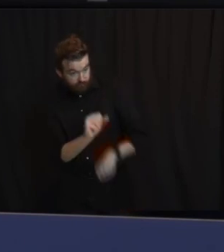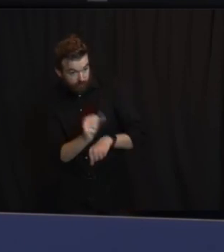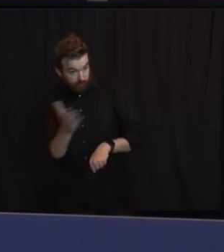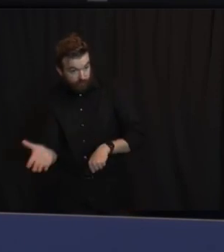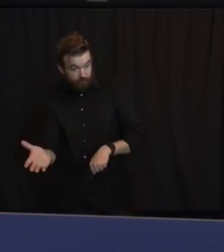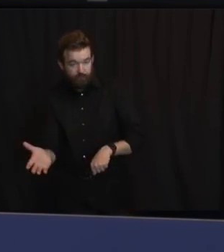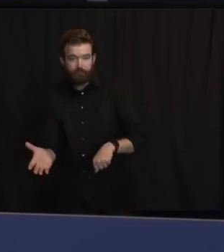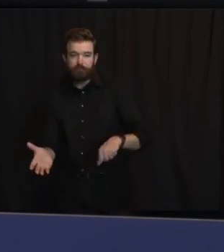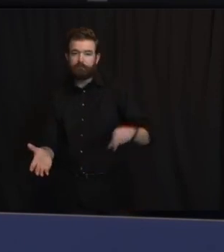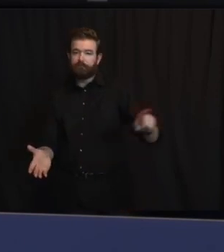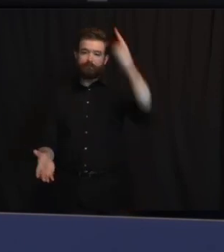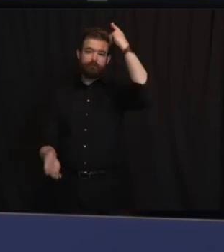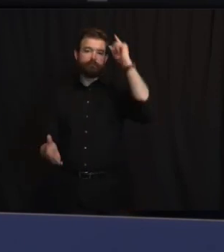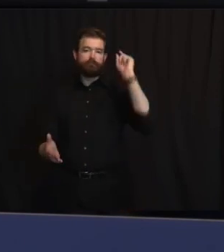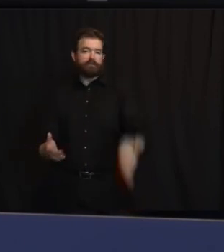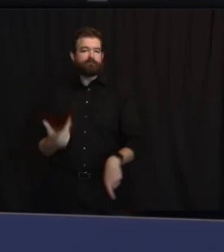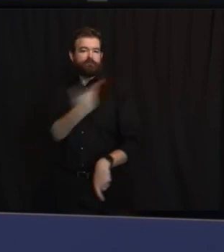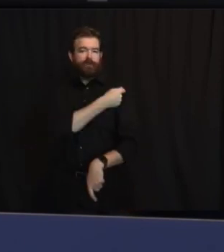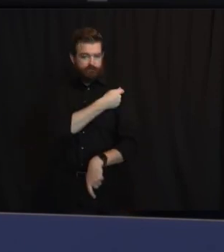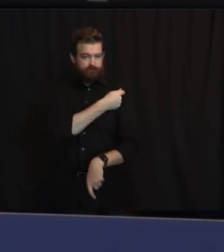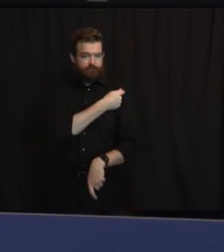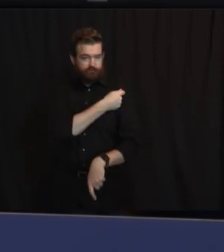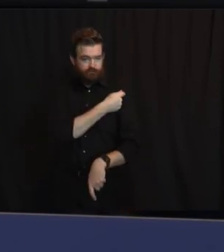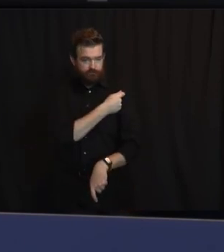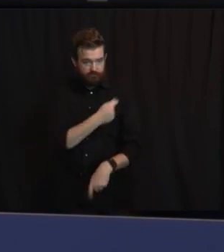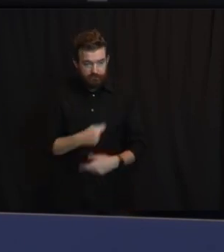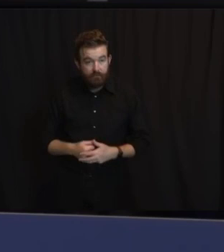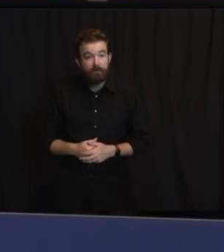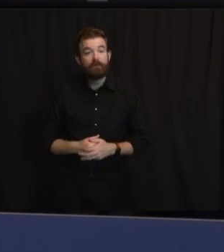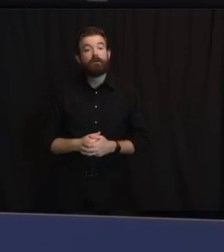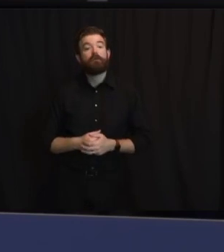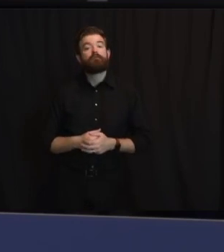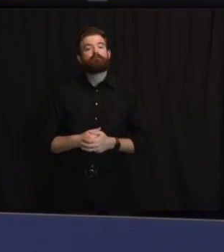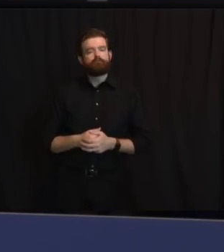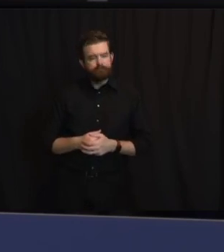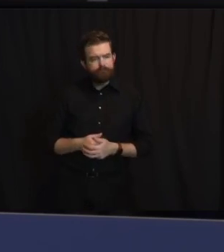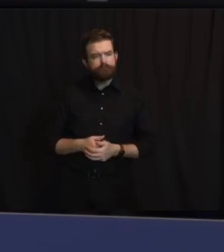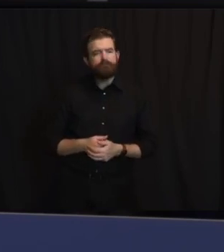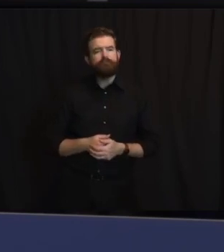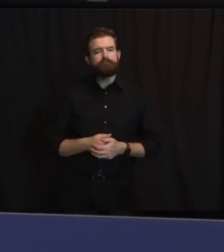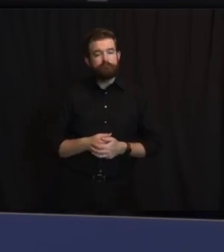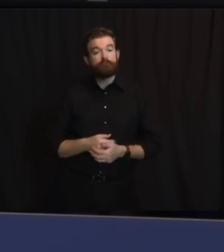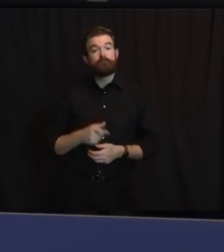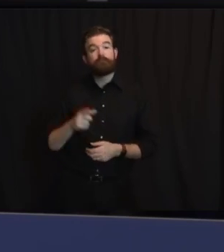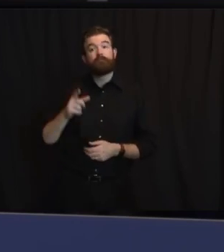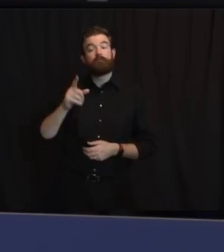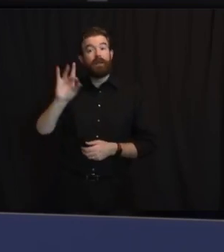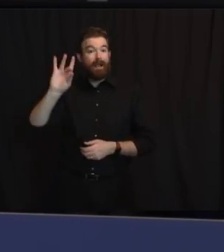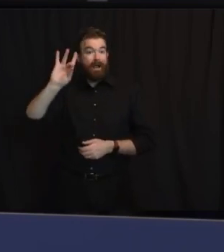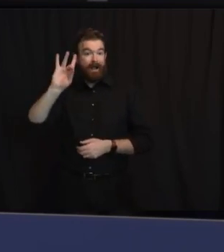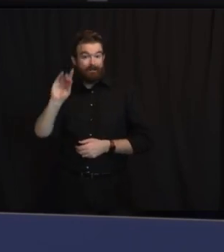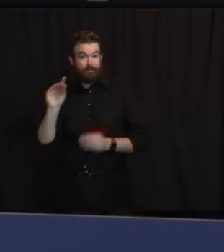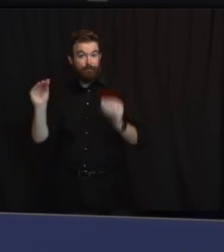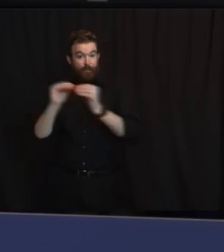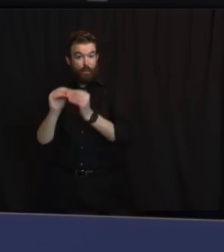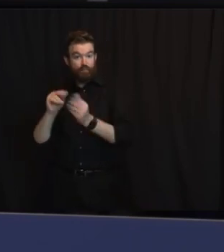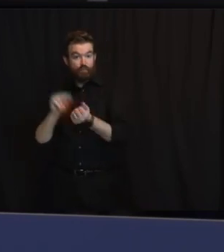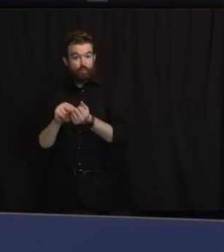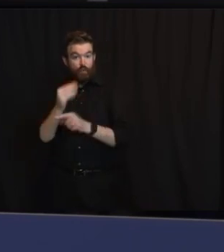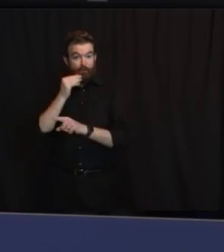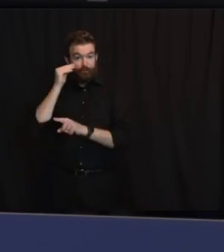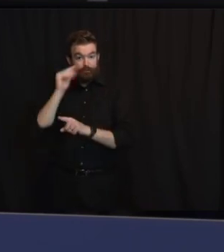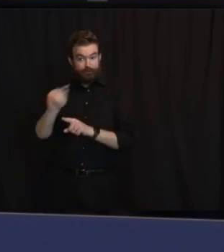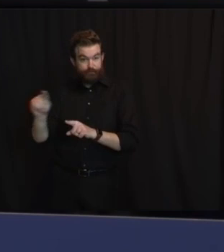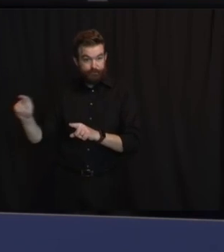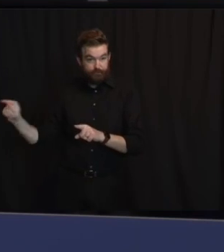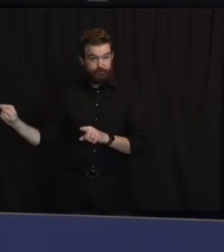facilities. Additionally, by survey, 80 more informed us that they are considering a mandate. So